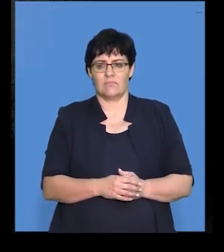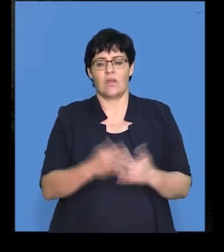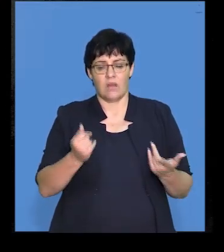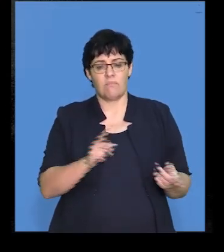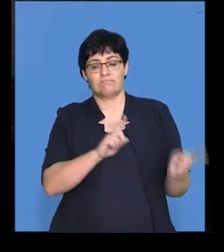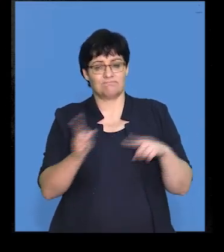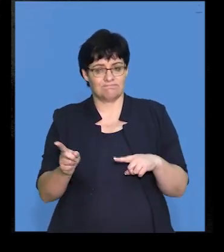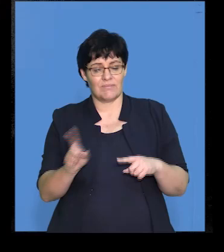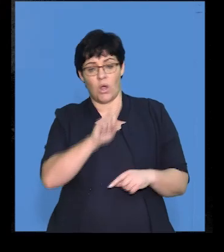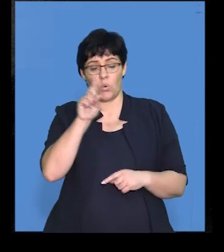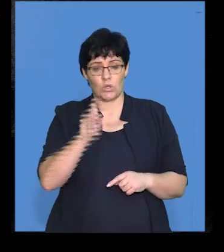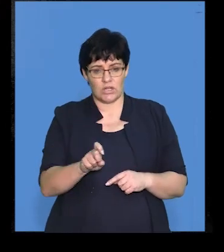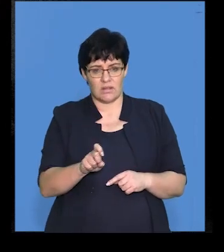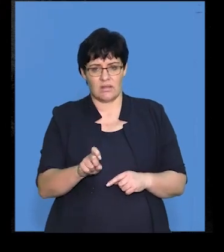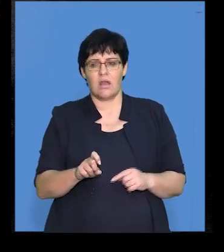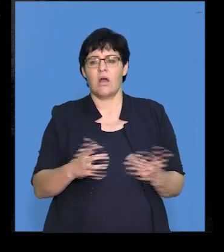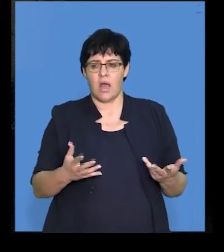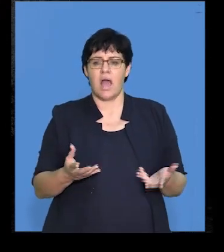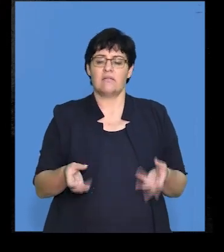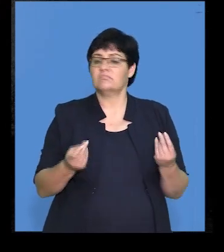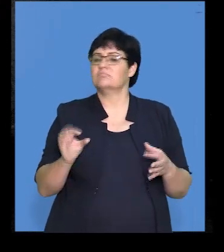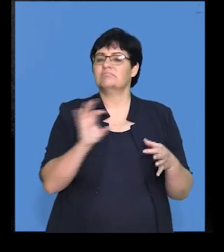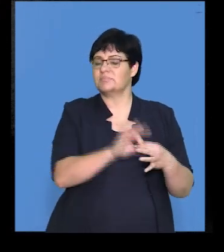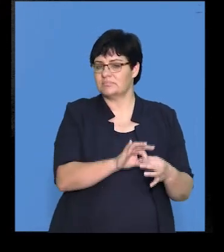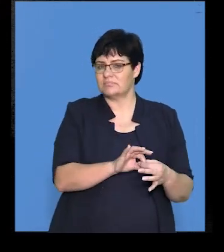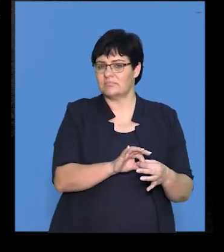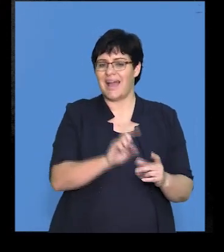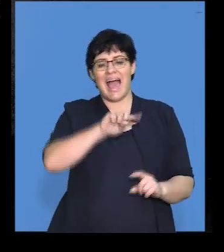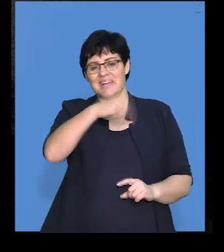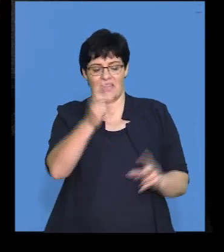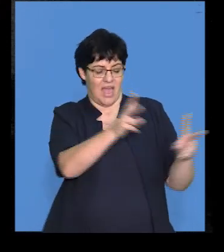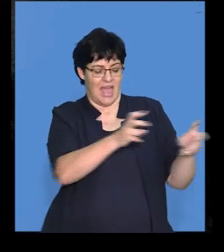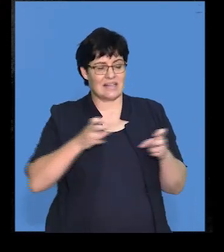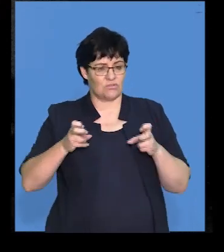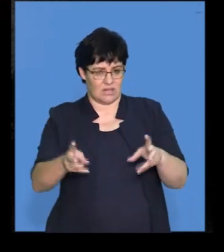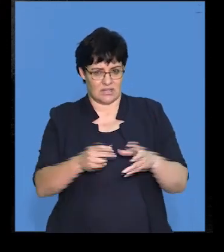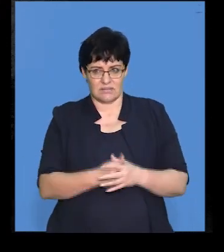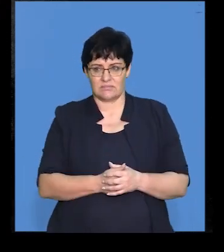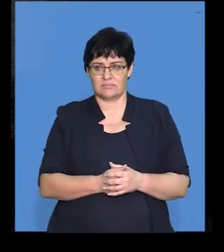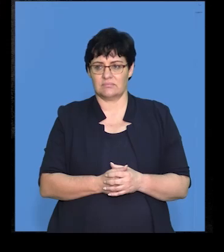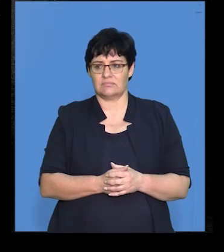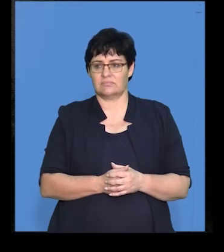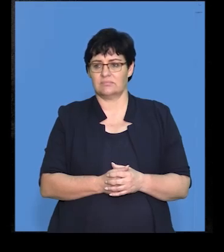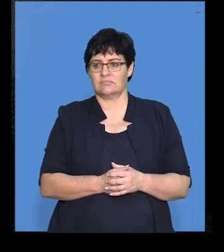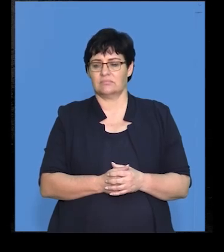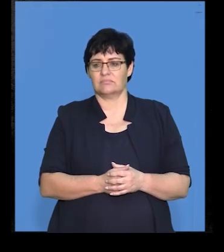we are going to go into the next question, but obviously it has to do with another extract. Let's look at